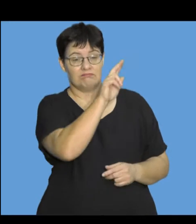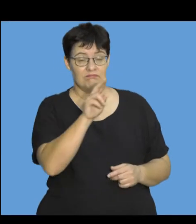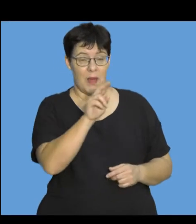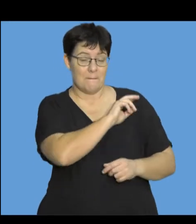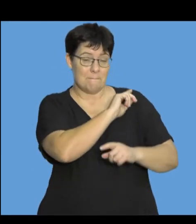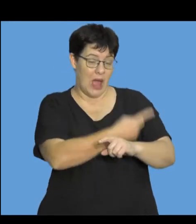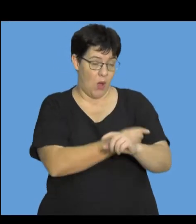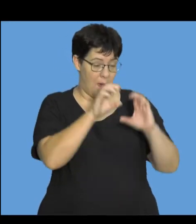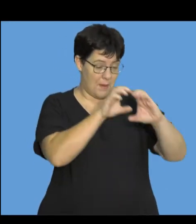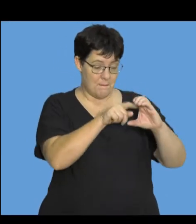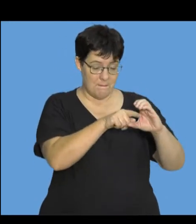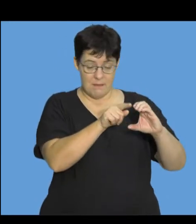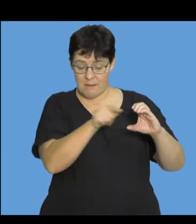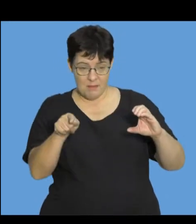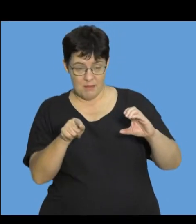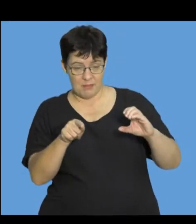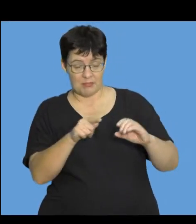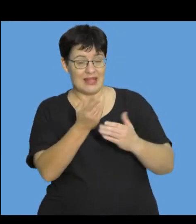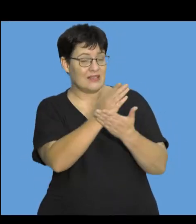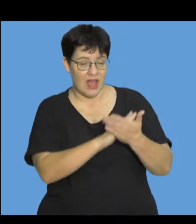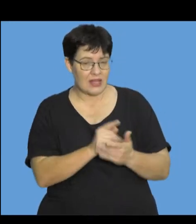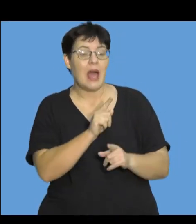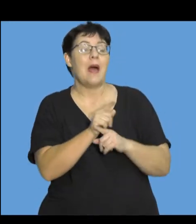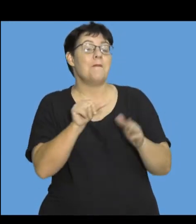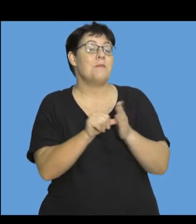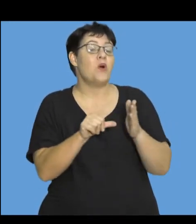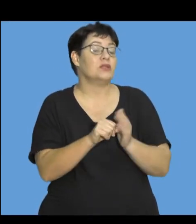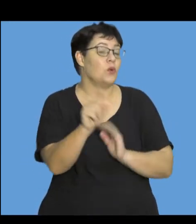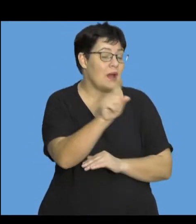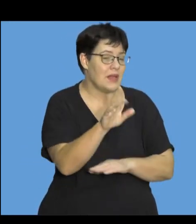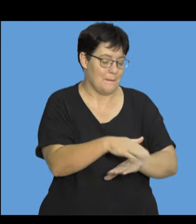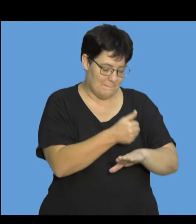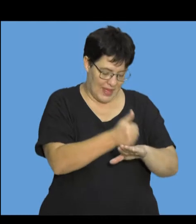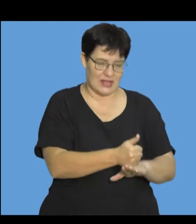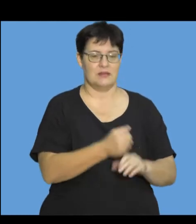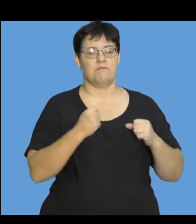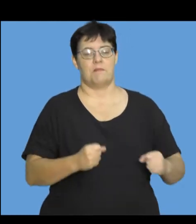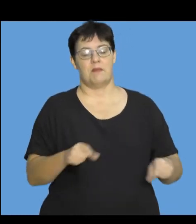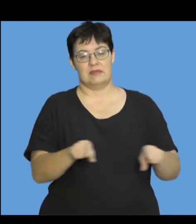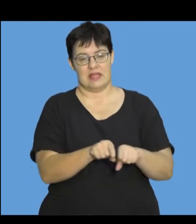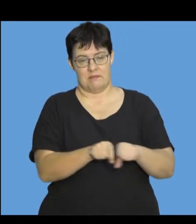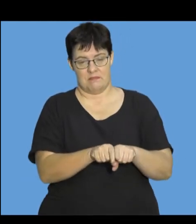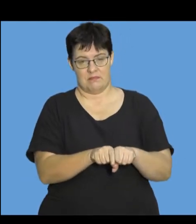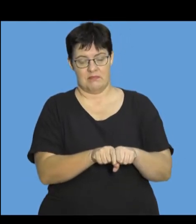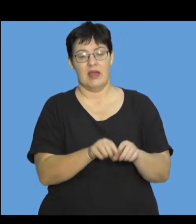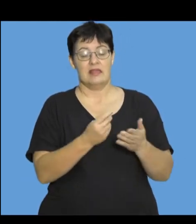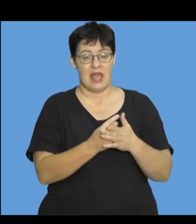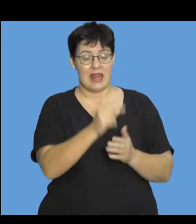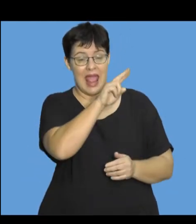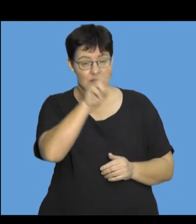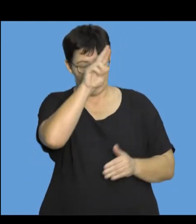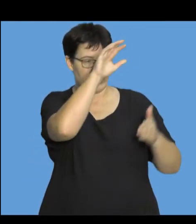you are dividing and all. As long as they all have the same base, you then subtract the exponents. Now, one of the